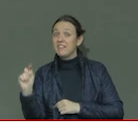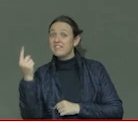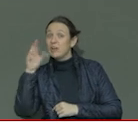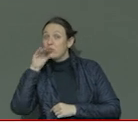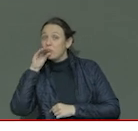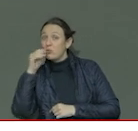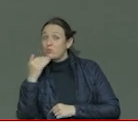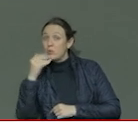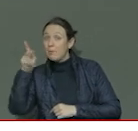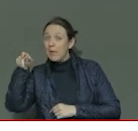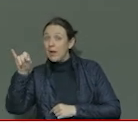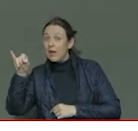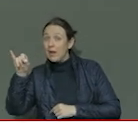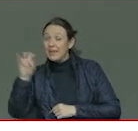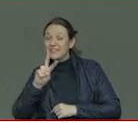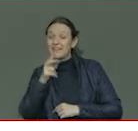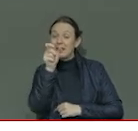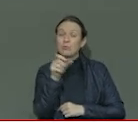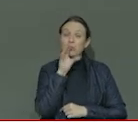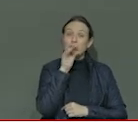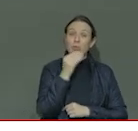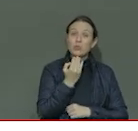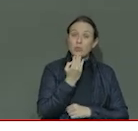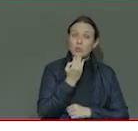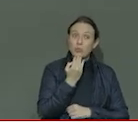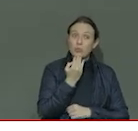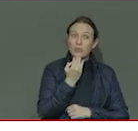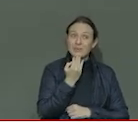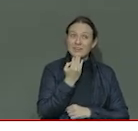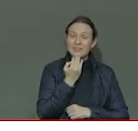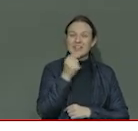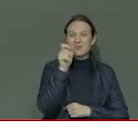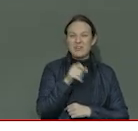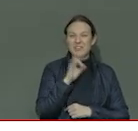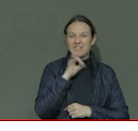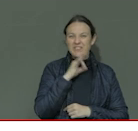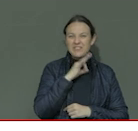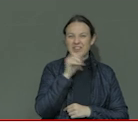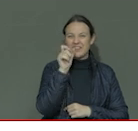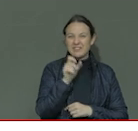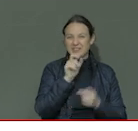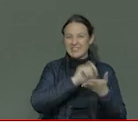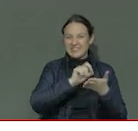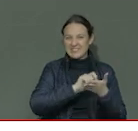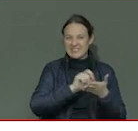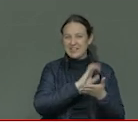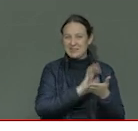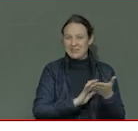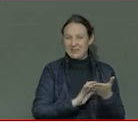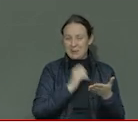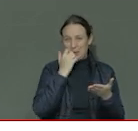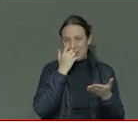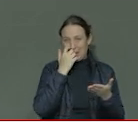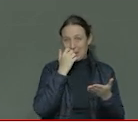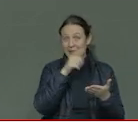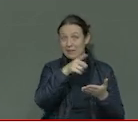Pi. And who's our second narrator? The fictional author. And learners, please, when you write, I don't